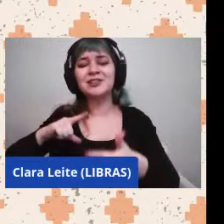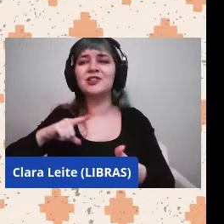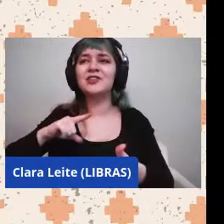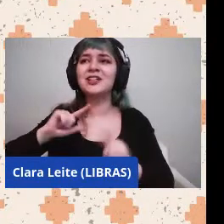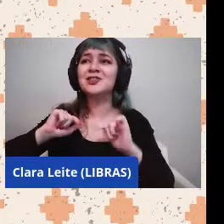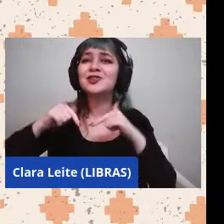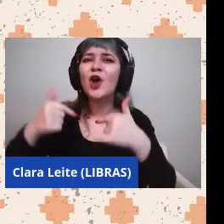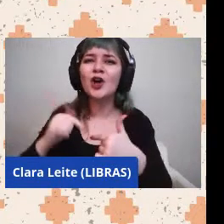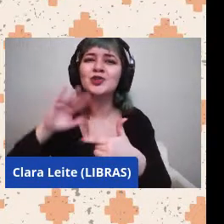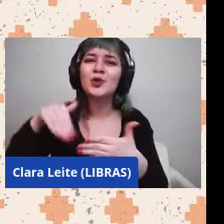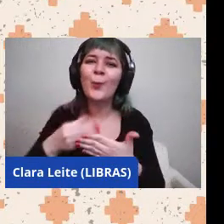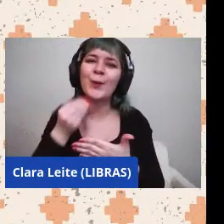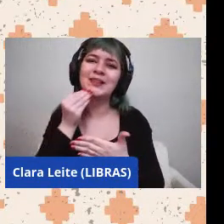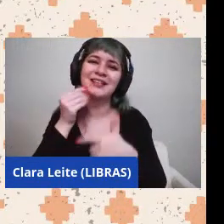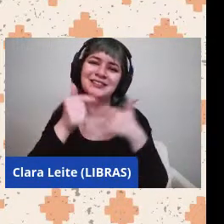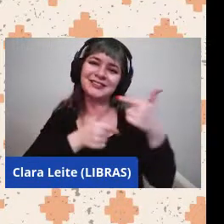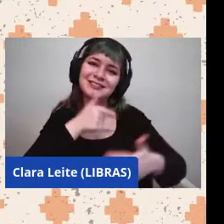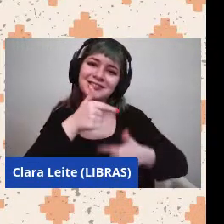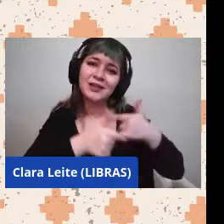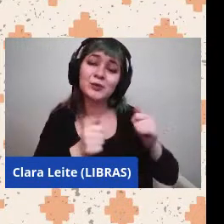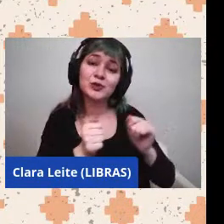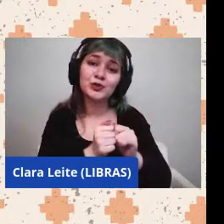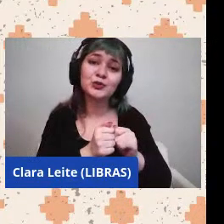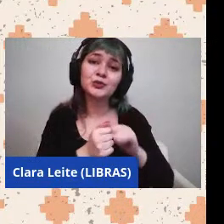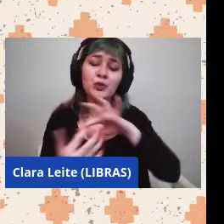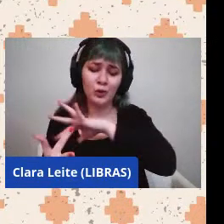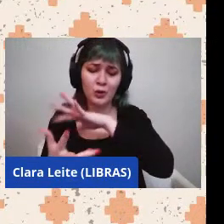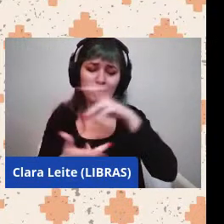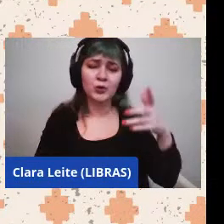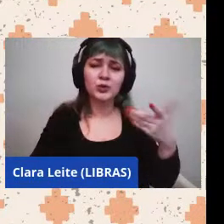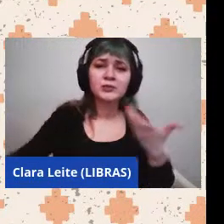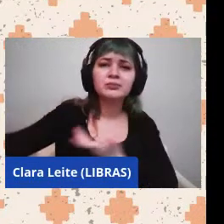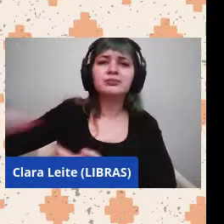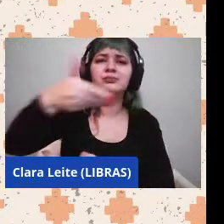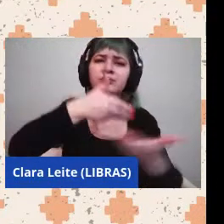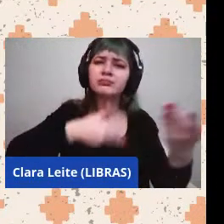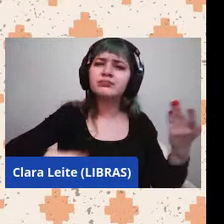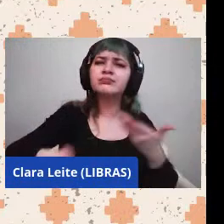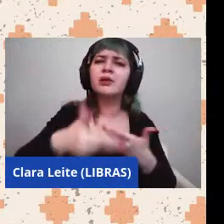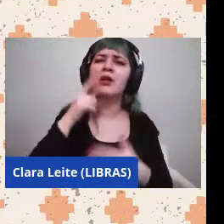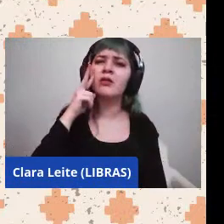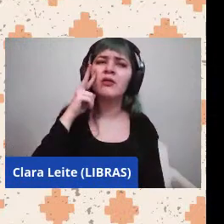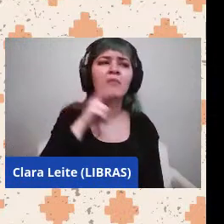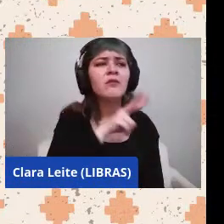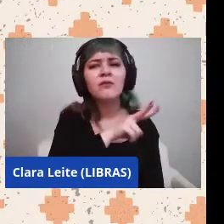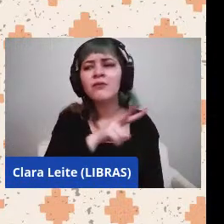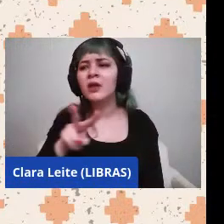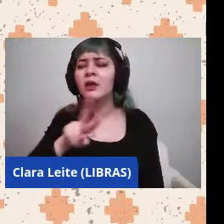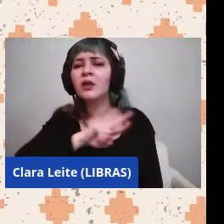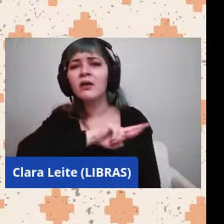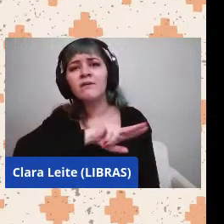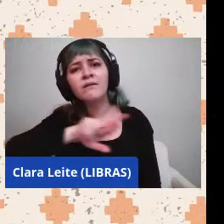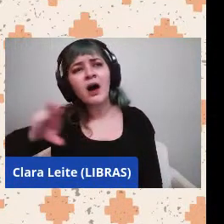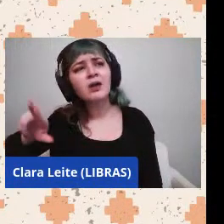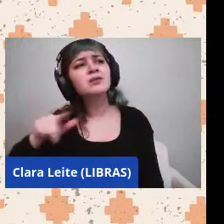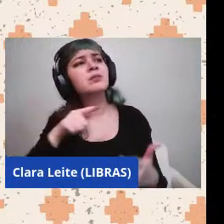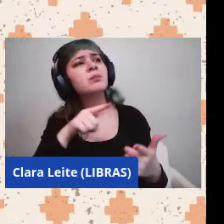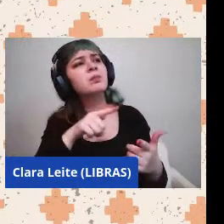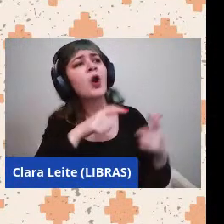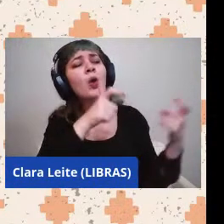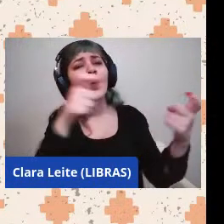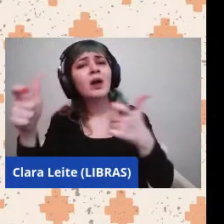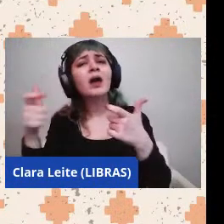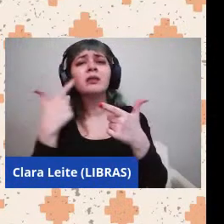being able to engage in worldwide, I have seen how we wrestle with similar issues, and